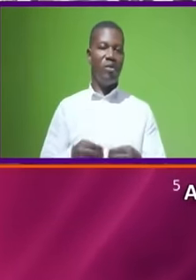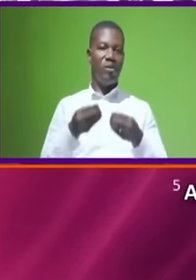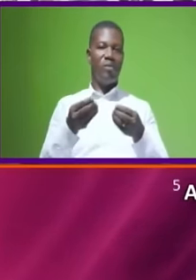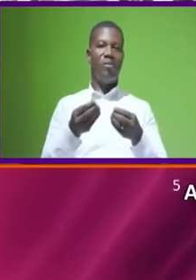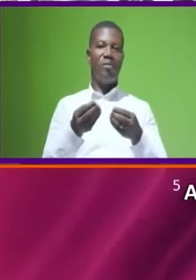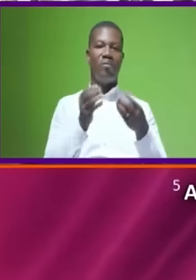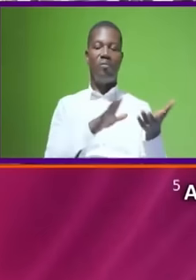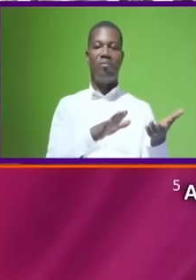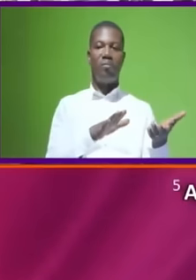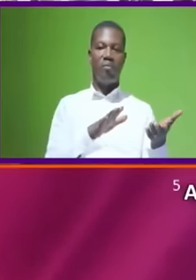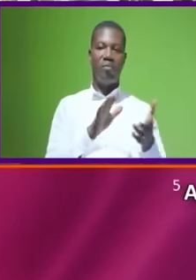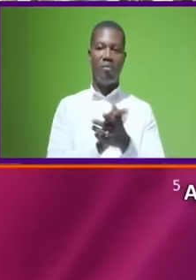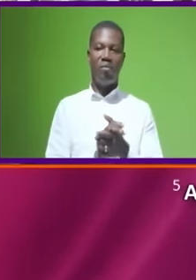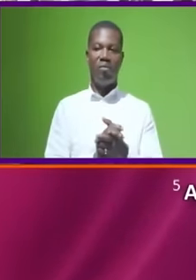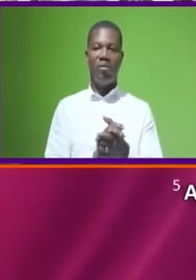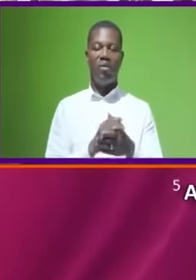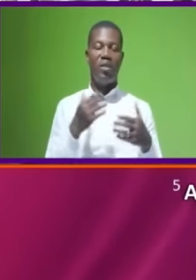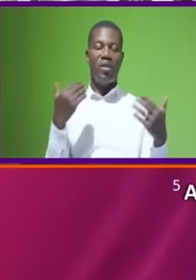And gave up the ghost.